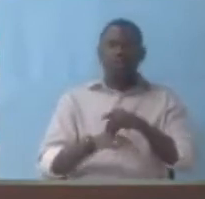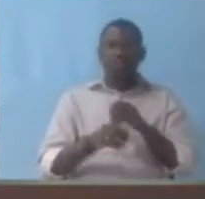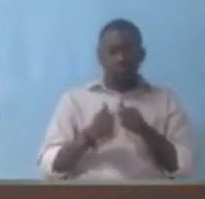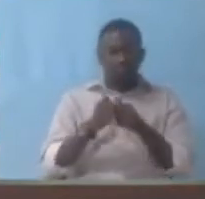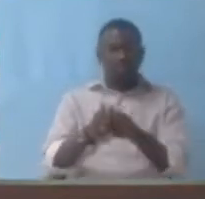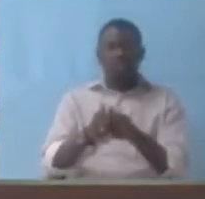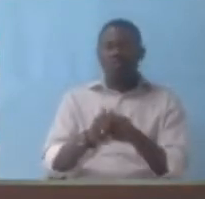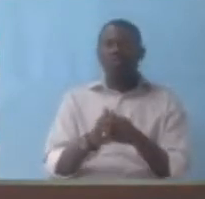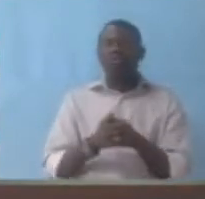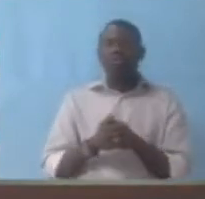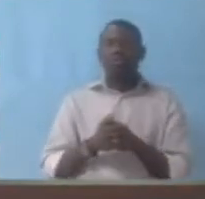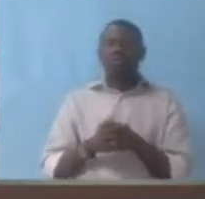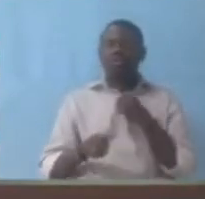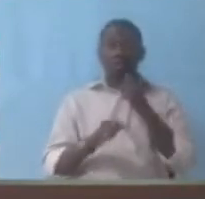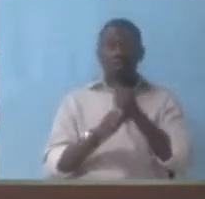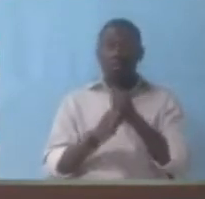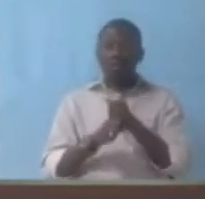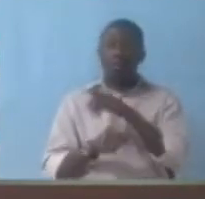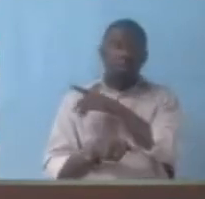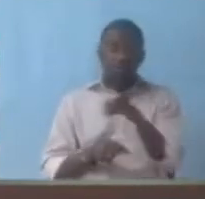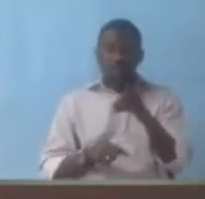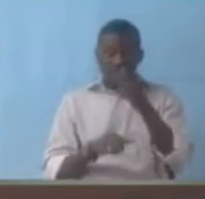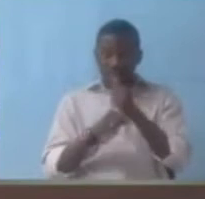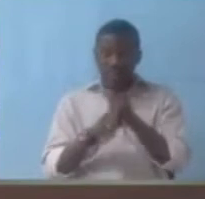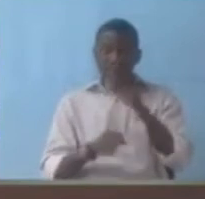operated. It was created by them.